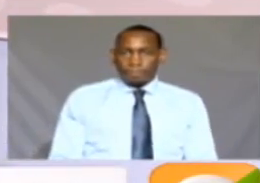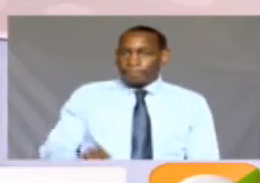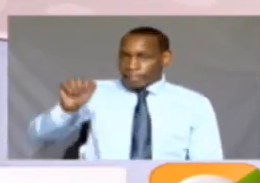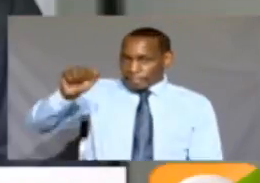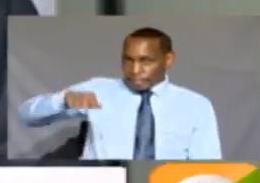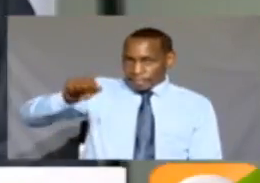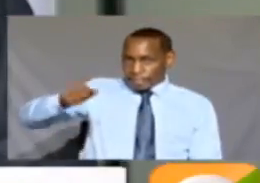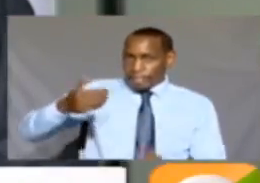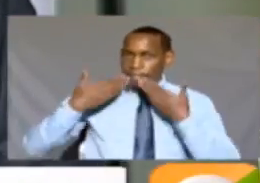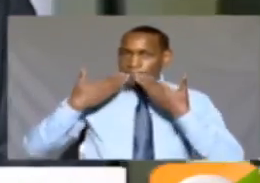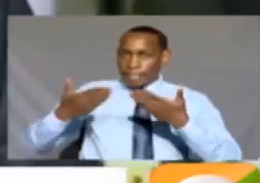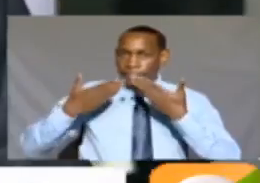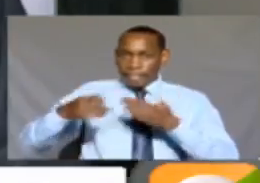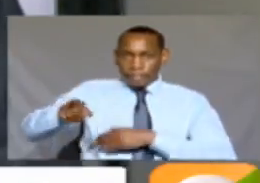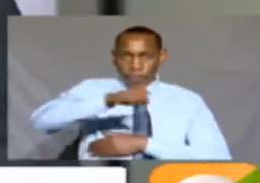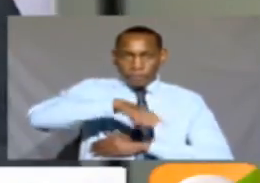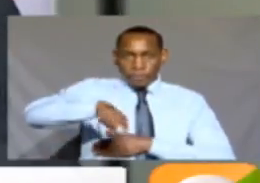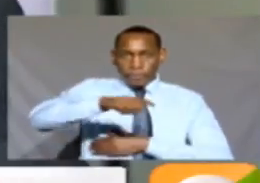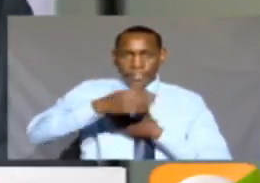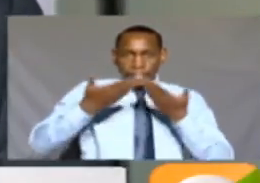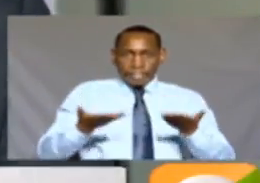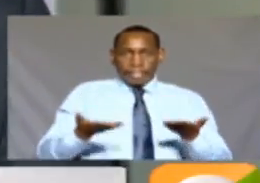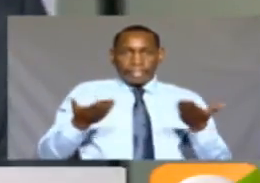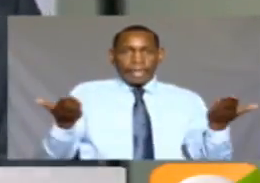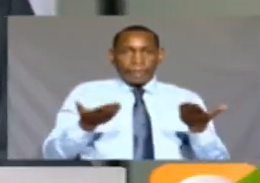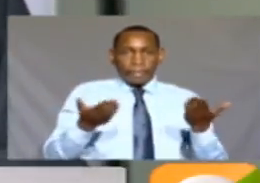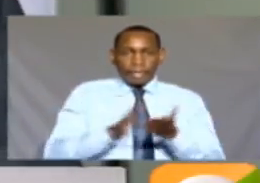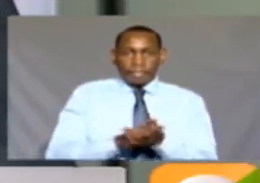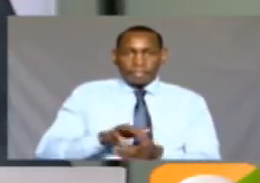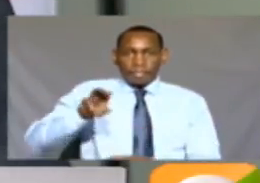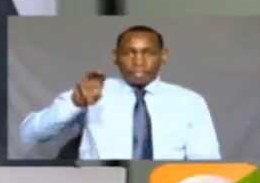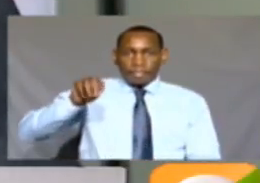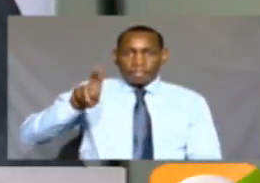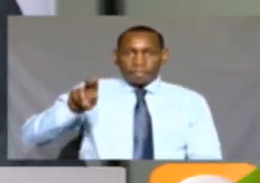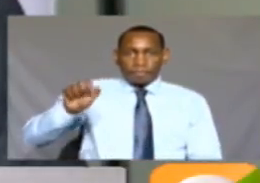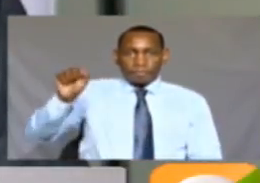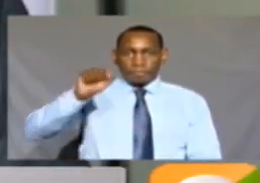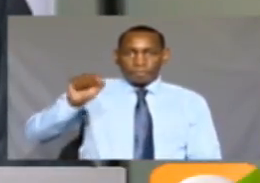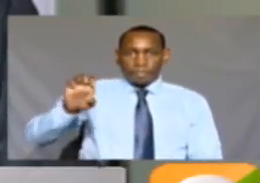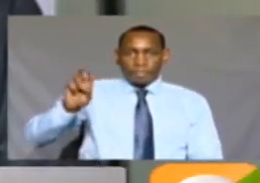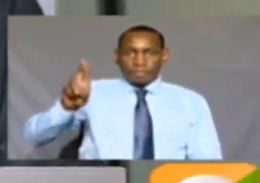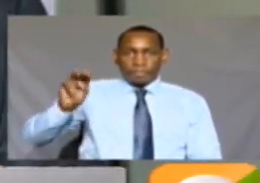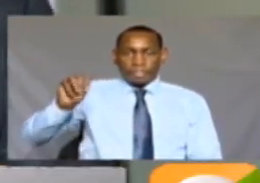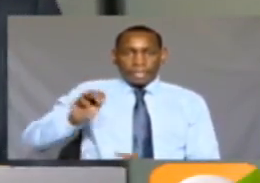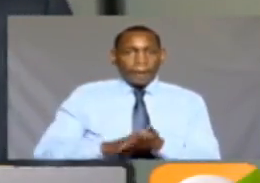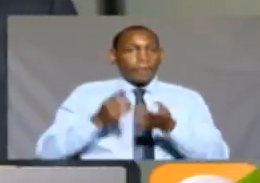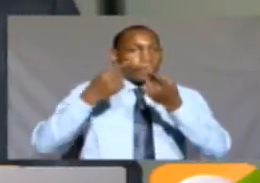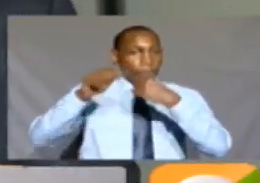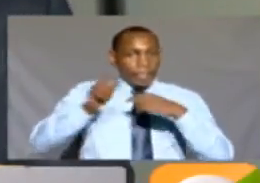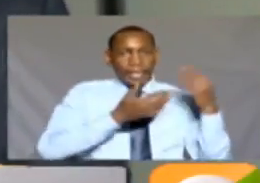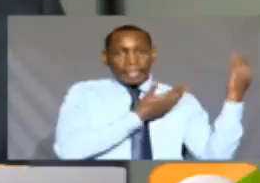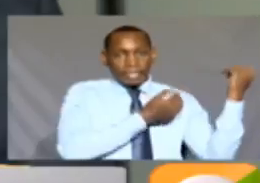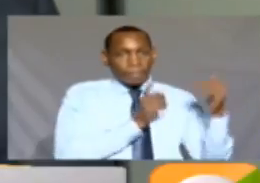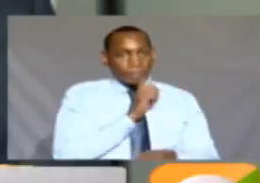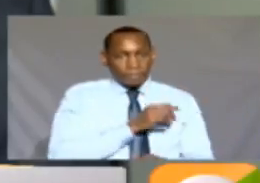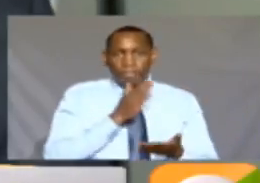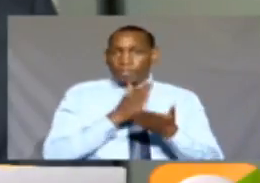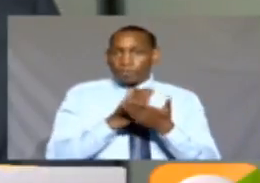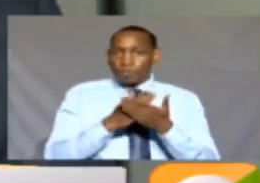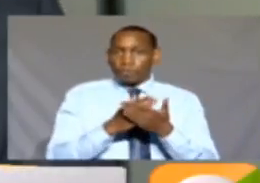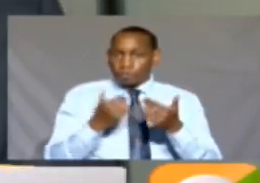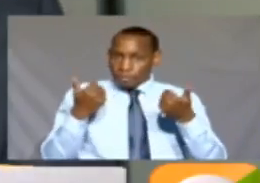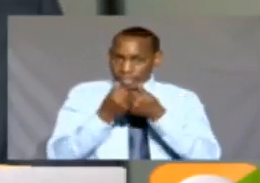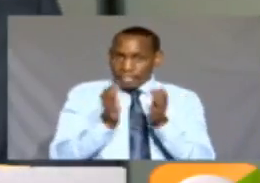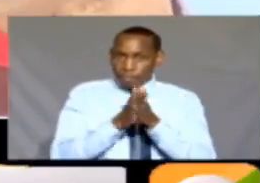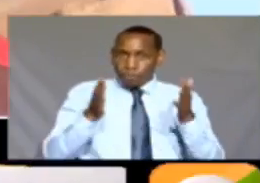Yes, thank you very much. We're coming to you from here at the museum, and the win was expected. It was a very tight call